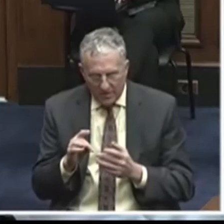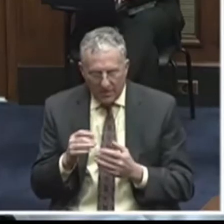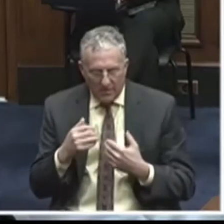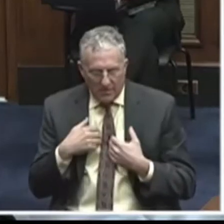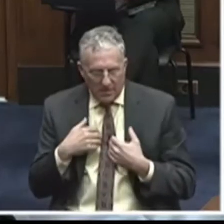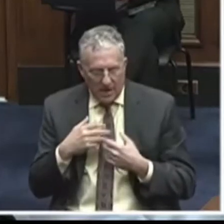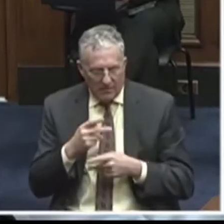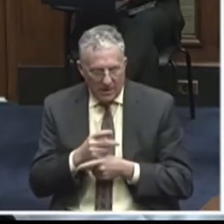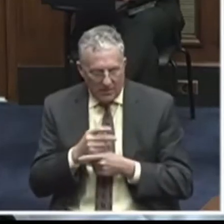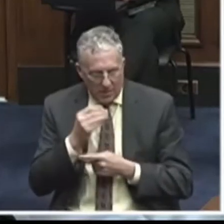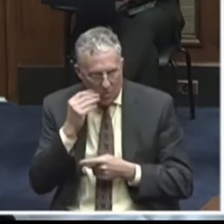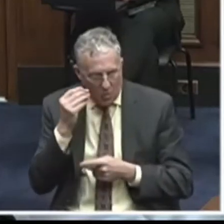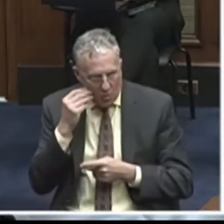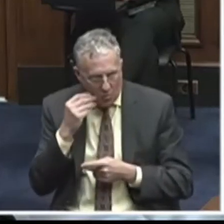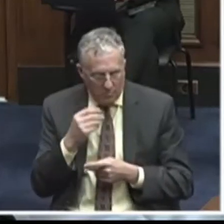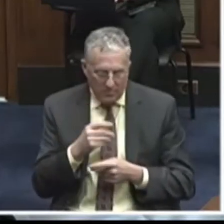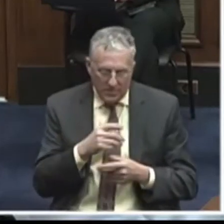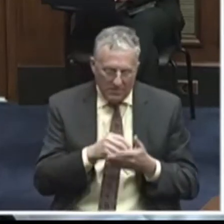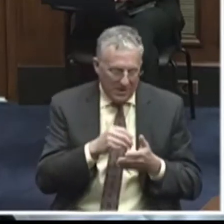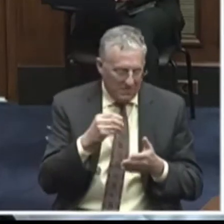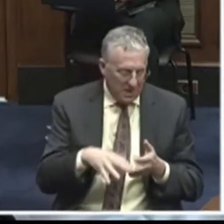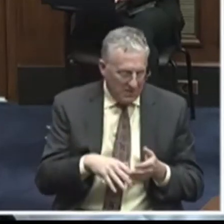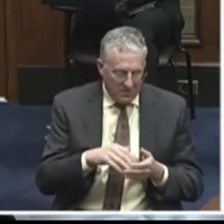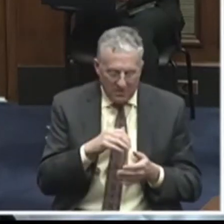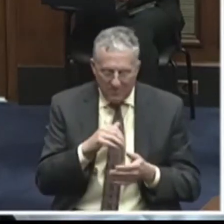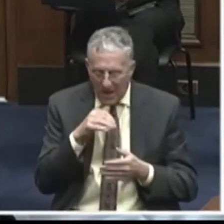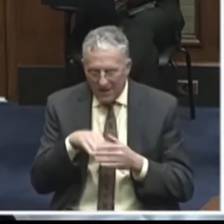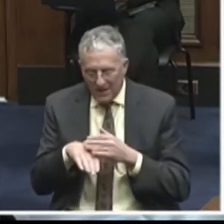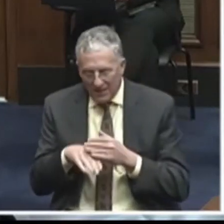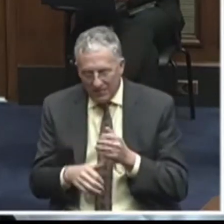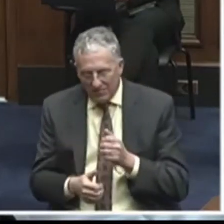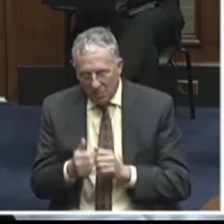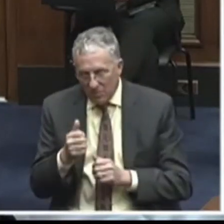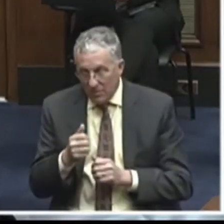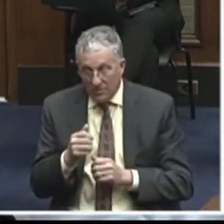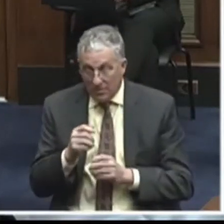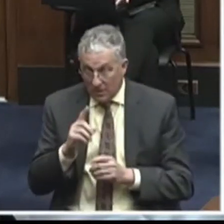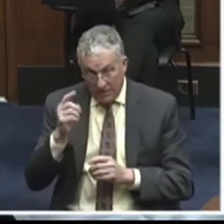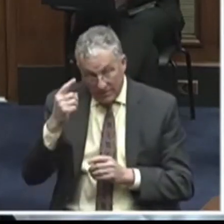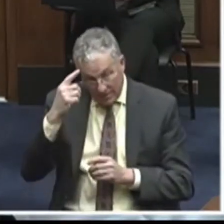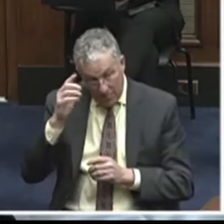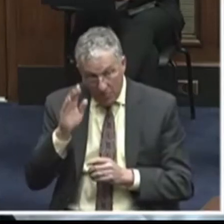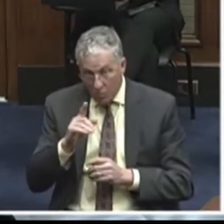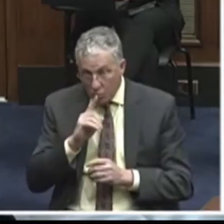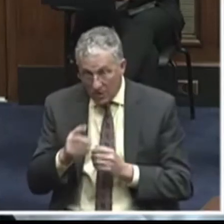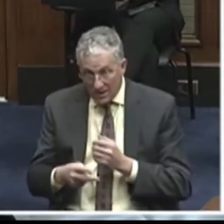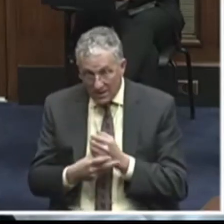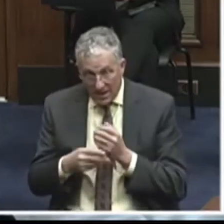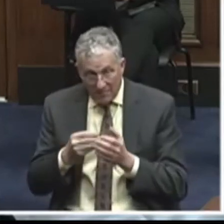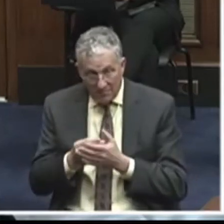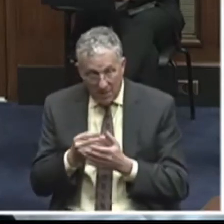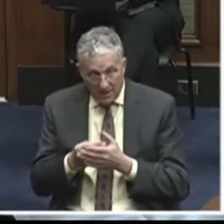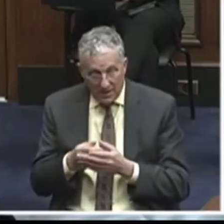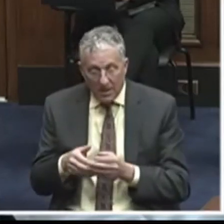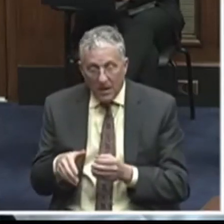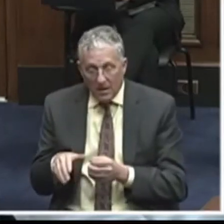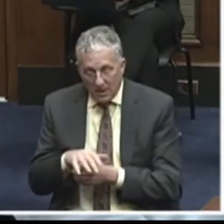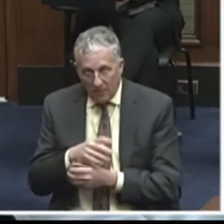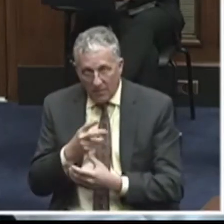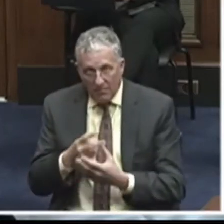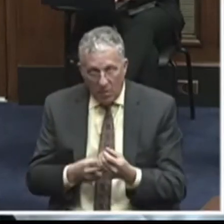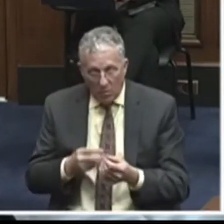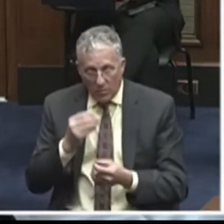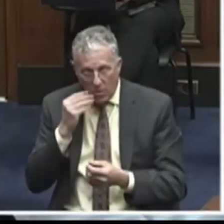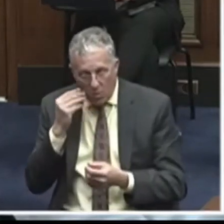therefore inaccessible to most. The government would actually save money covering the cost of home and community-based services instead